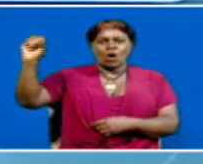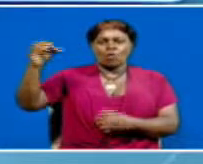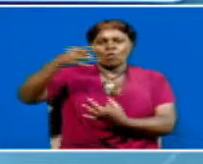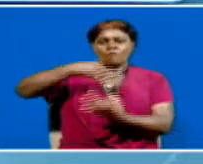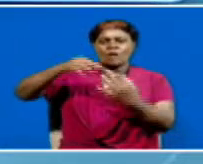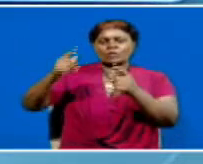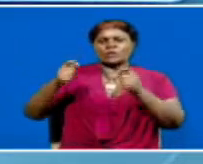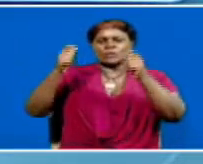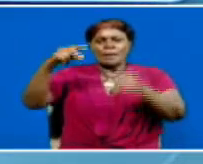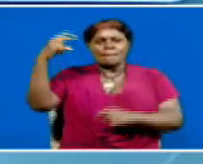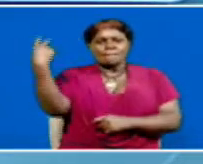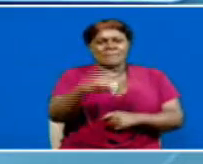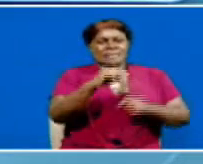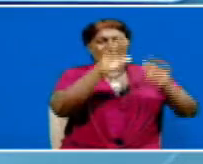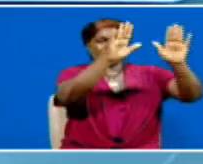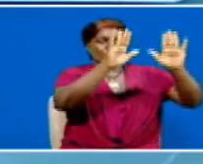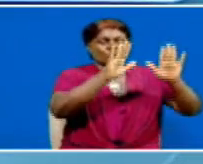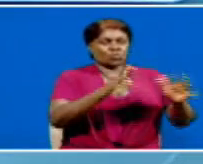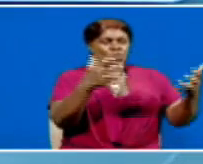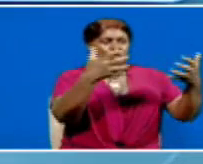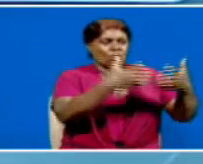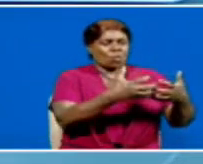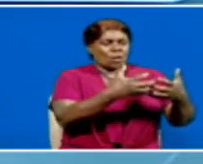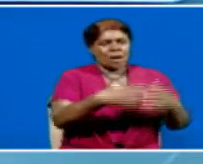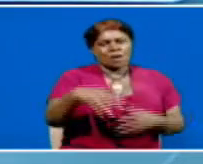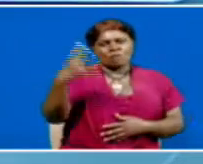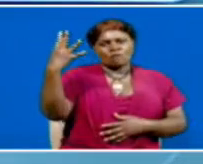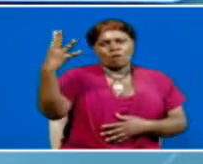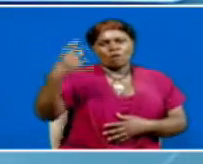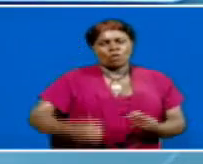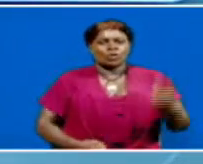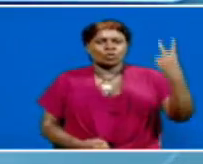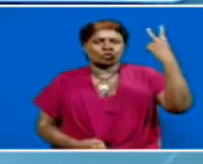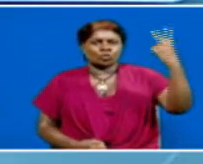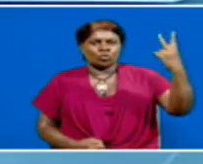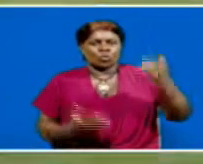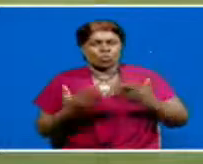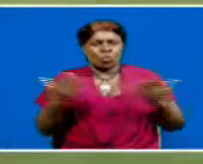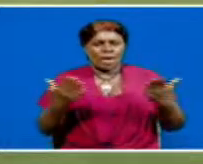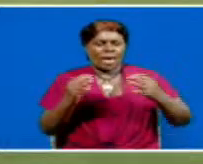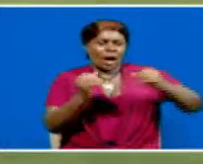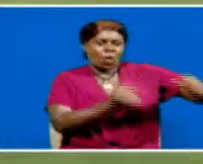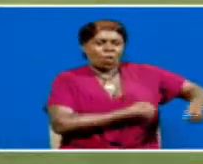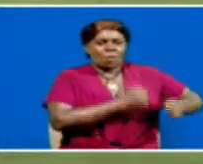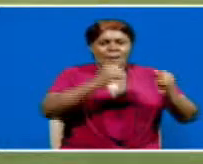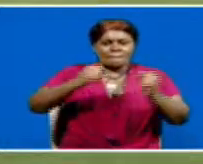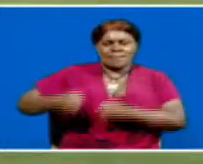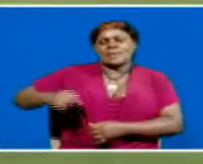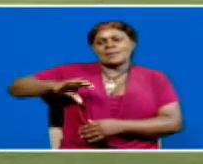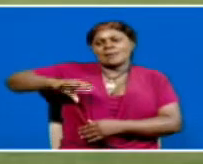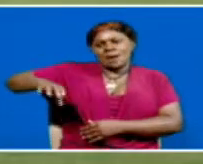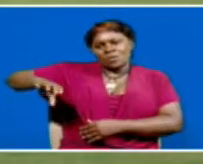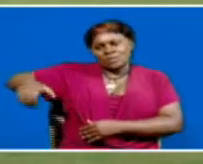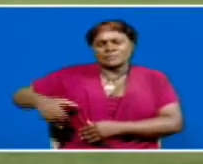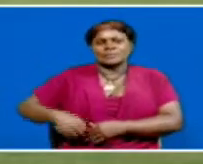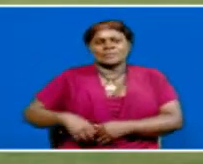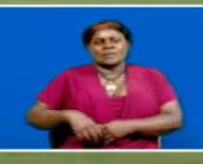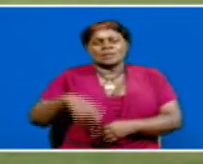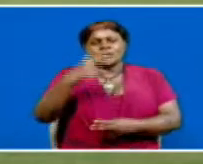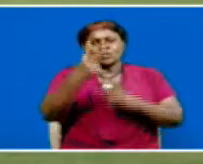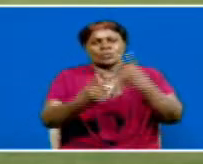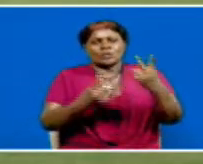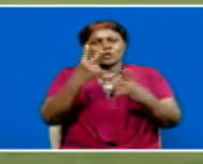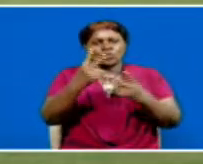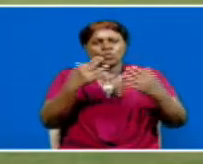Cup after beating Kisumu combined on penalties 4-2 at the Raila Odinga Stadium in Homabay County. A total of